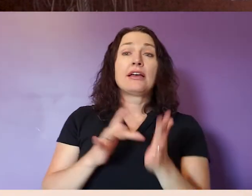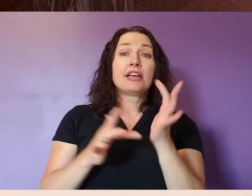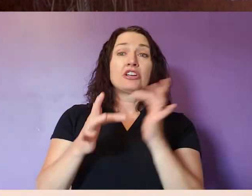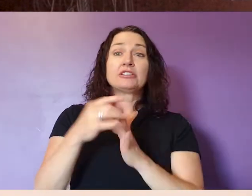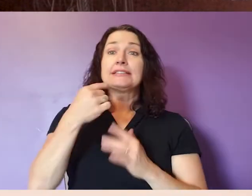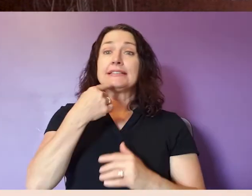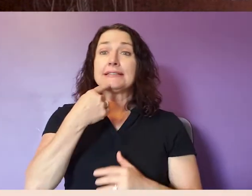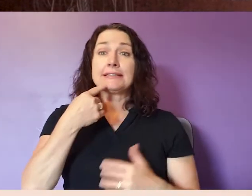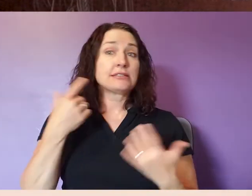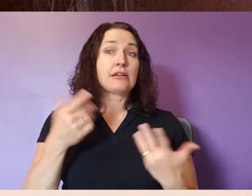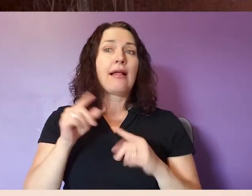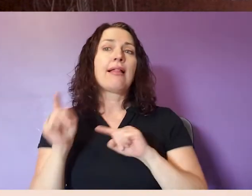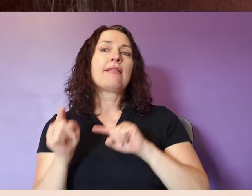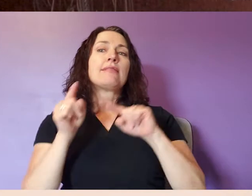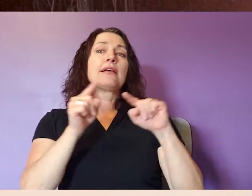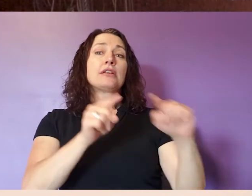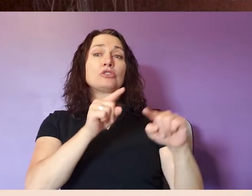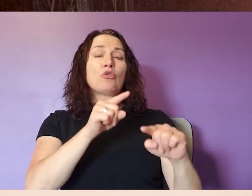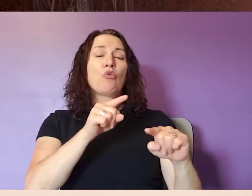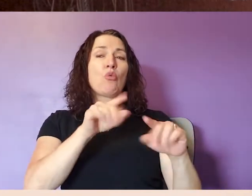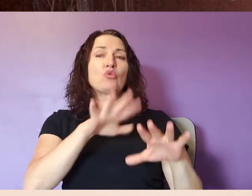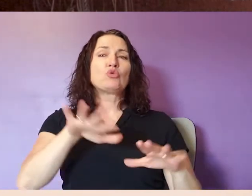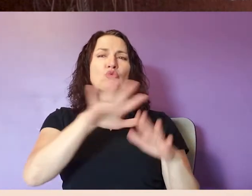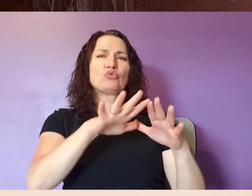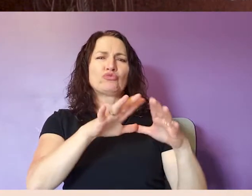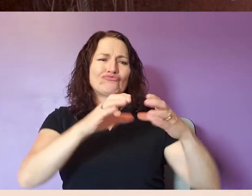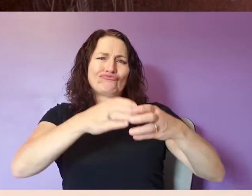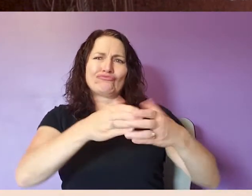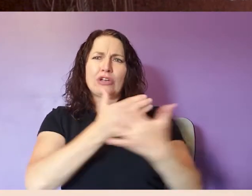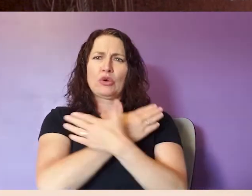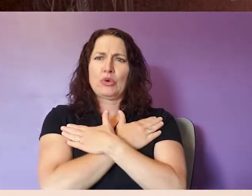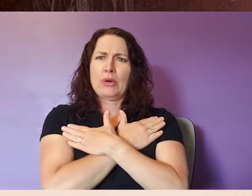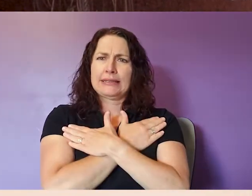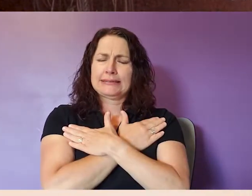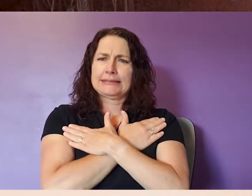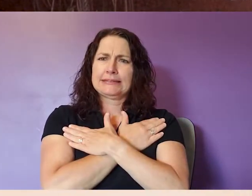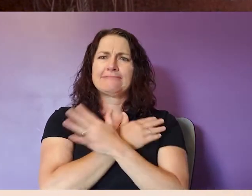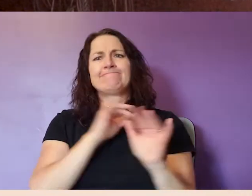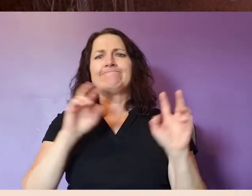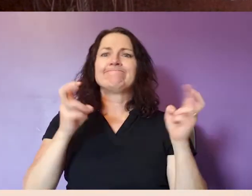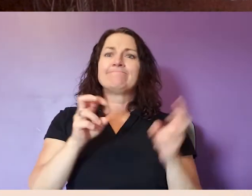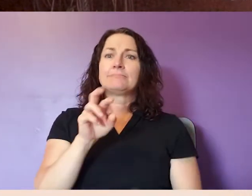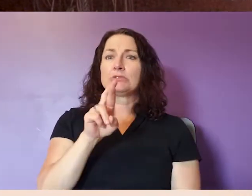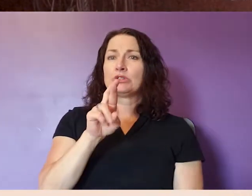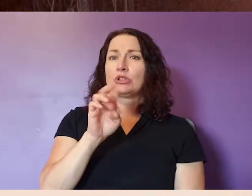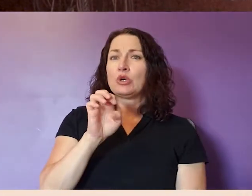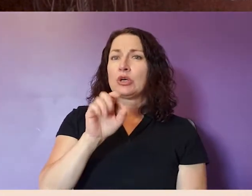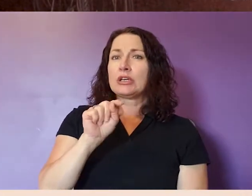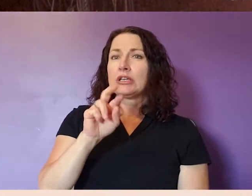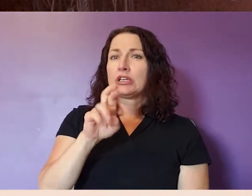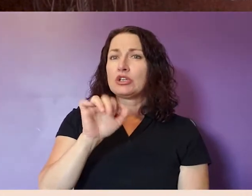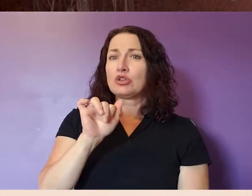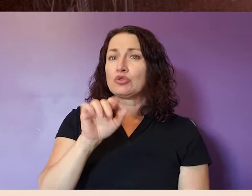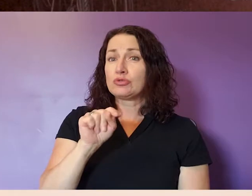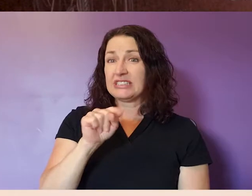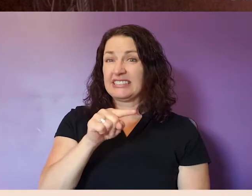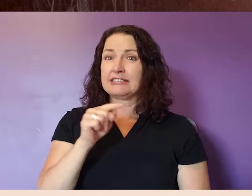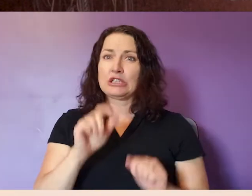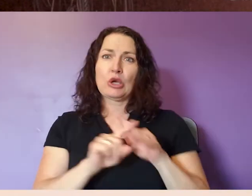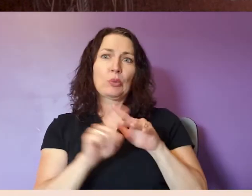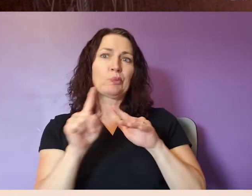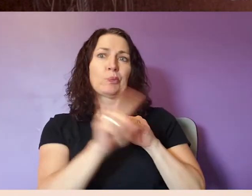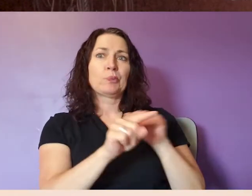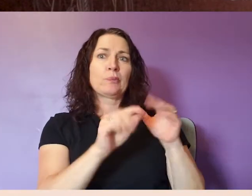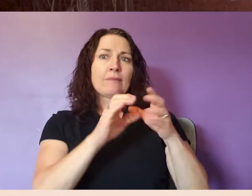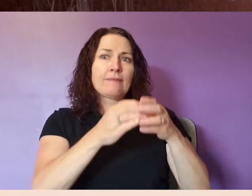to a deserted place and rest in a sense let's go on retreat let's go where we can just